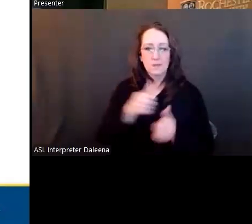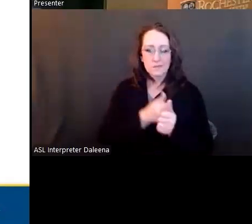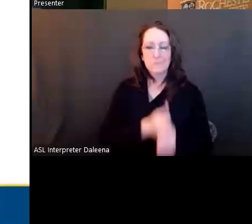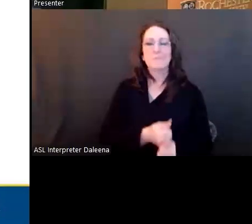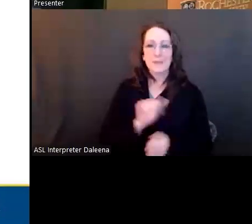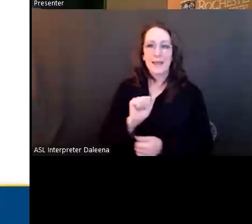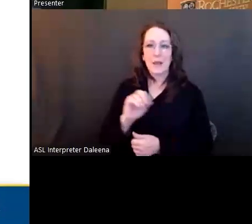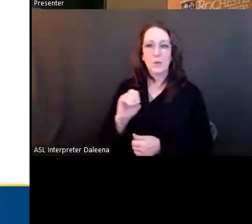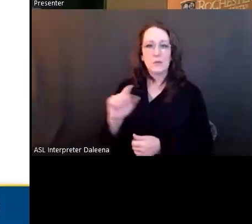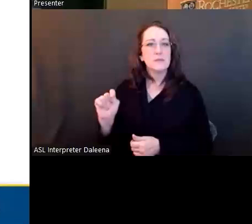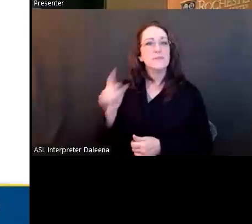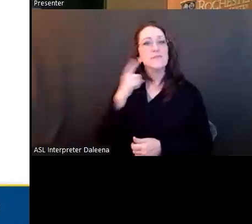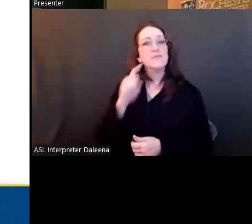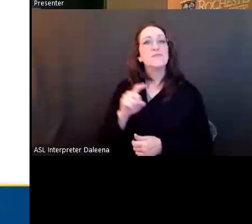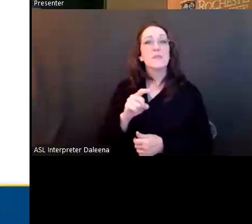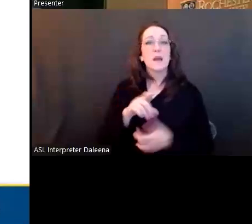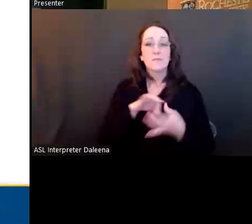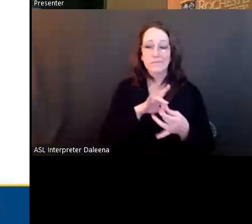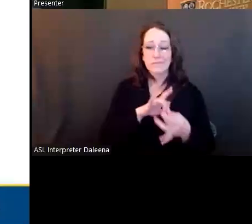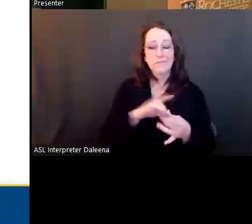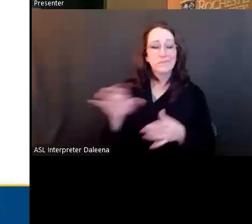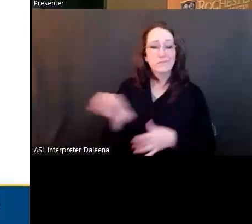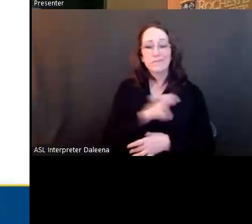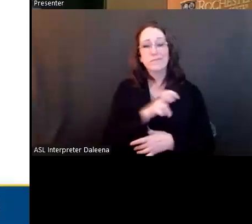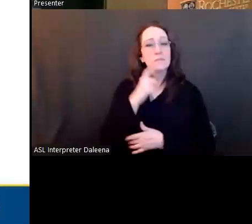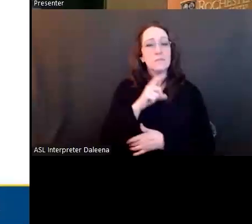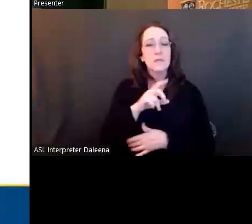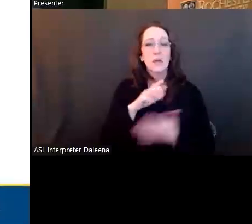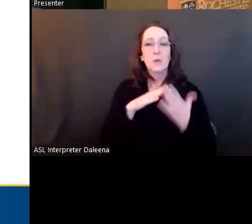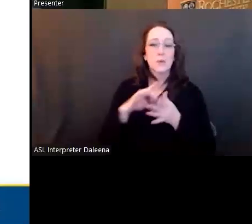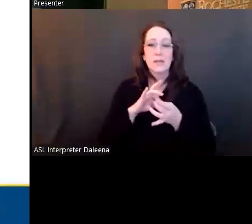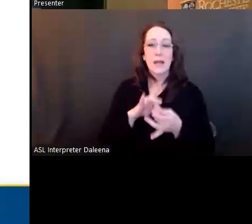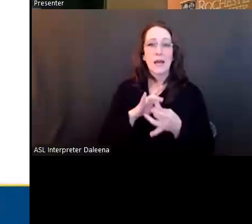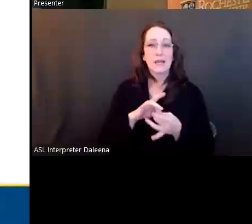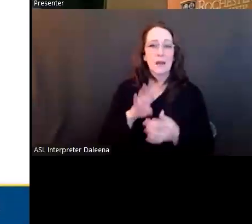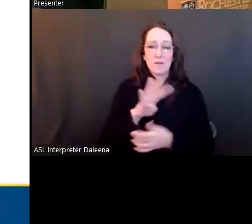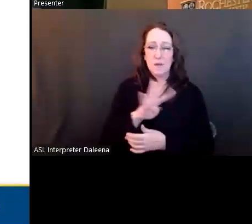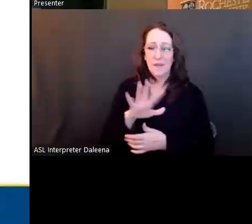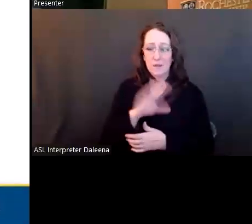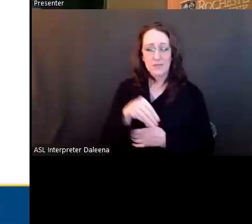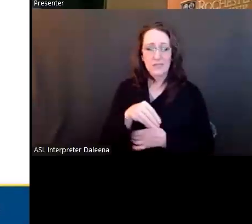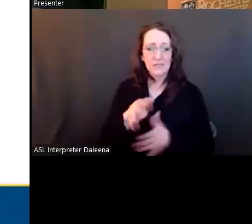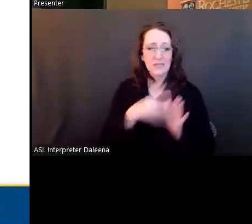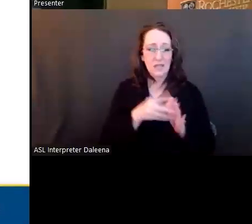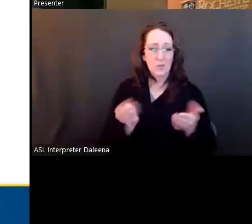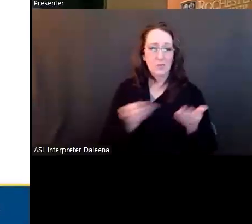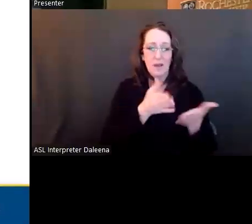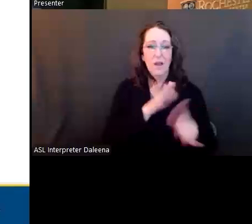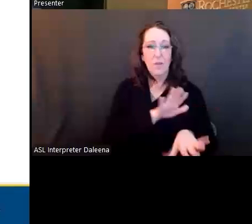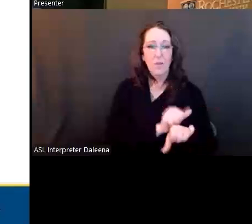Prior to his transition to Community Ties, the 9 months prior, he attended about 45% of scheduled provider appointments and attended